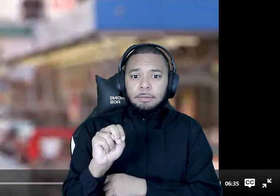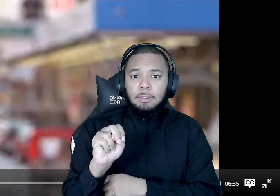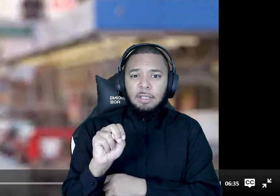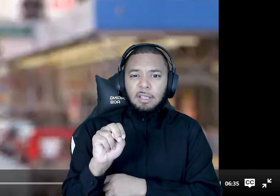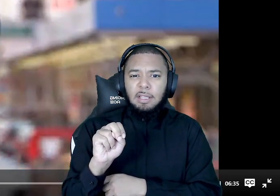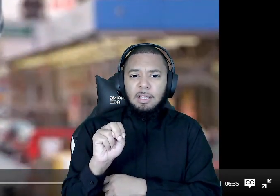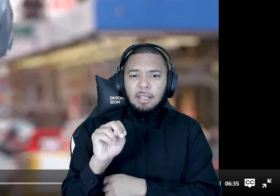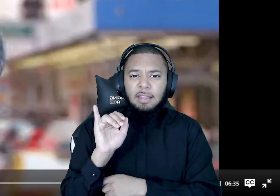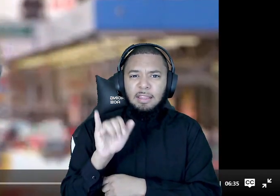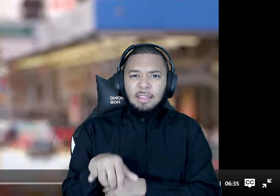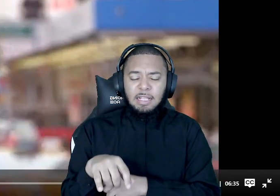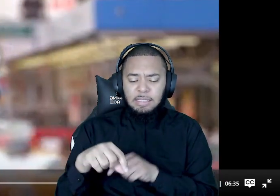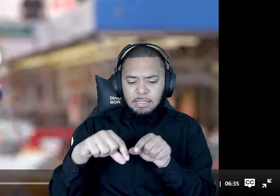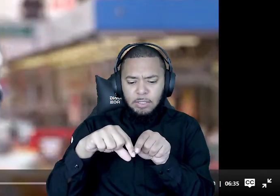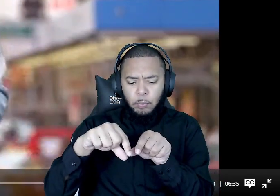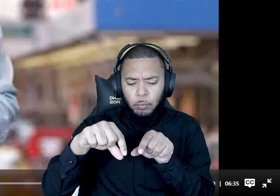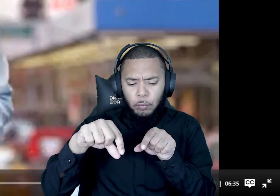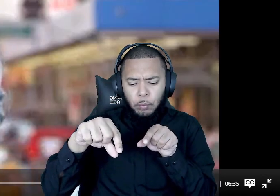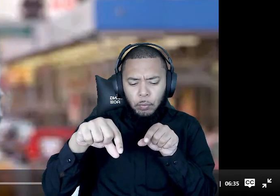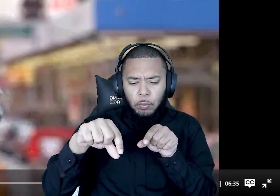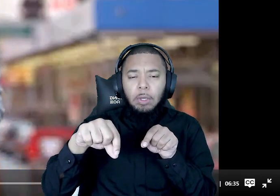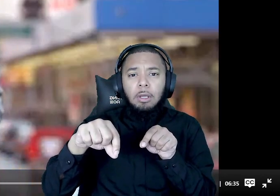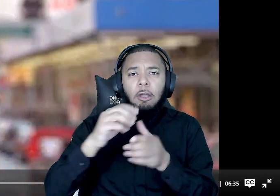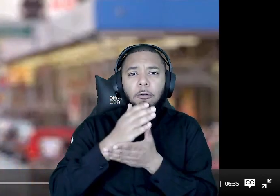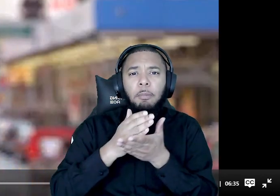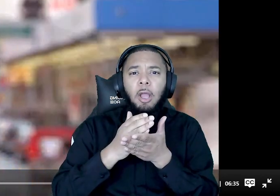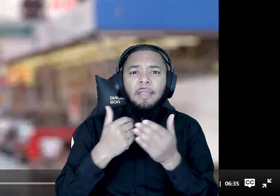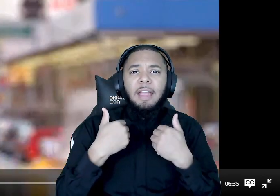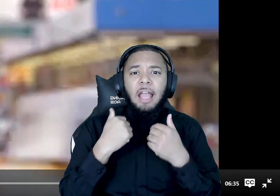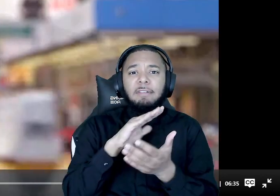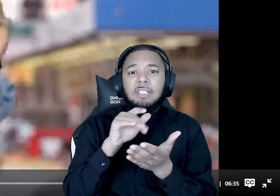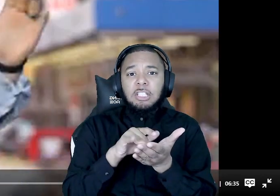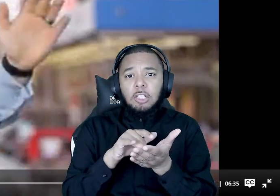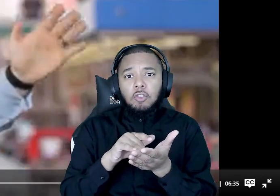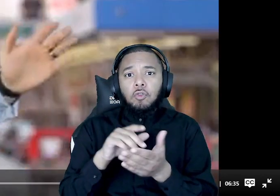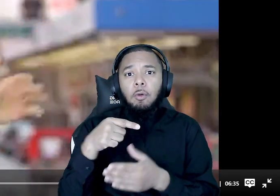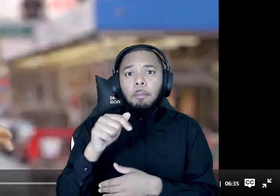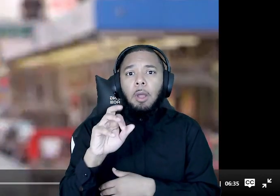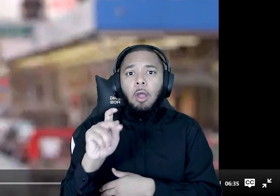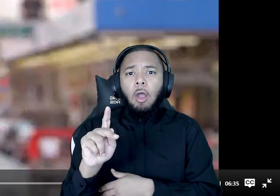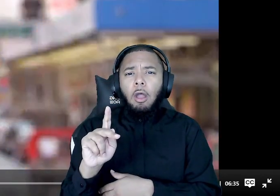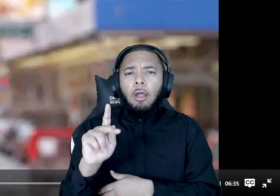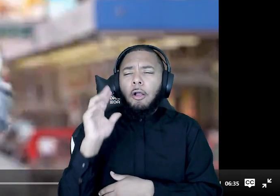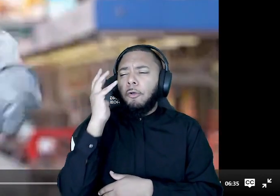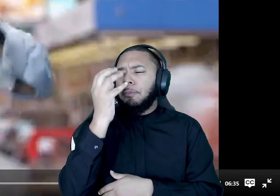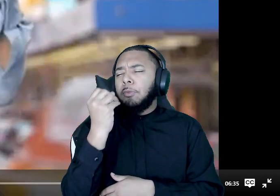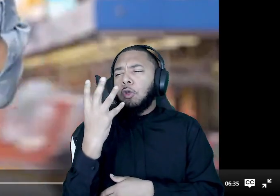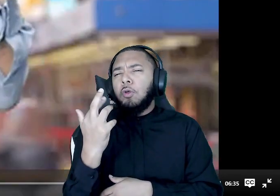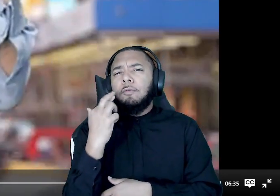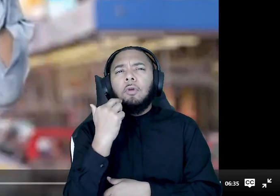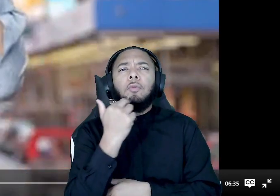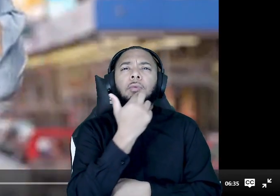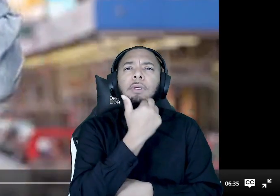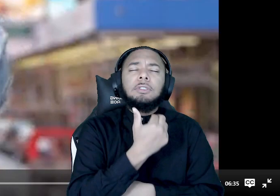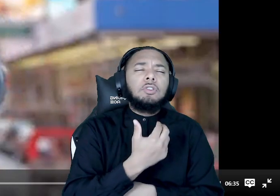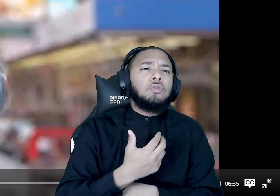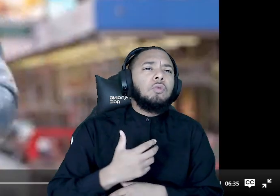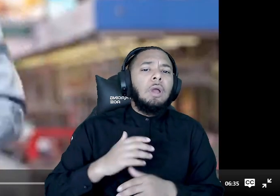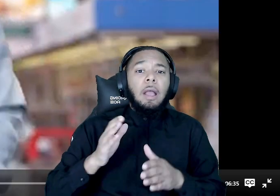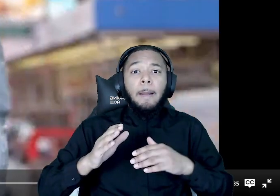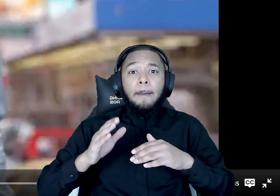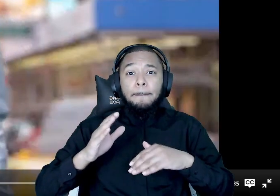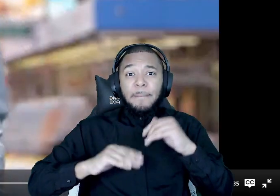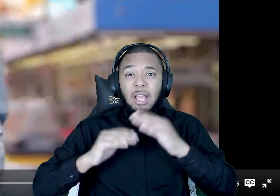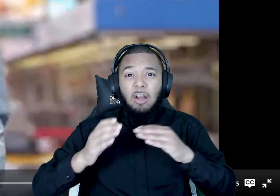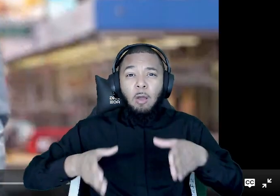skinny section that houses Central Park, all these beautiful restaurants, tall buildings, and of course,